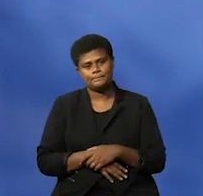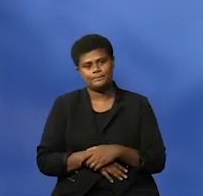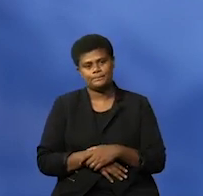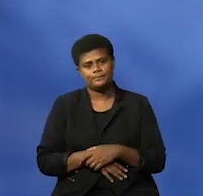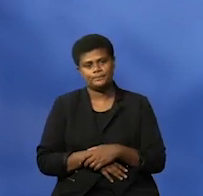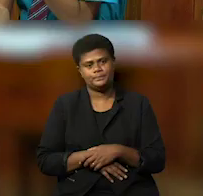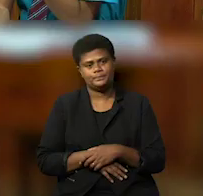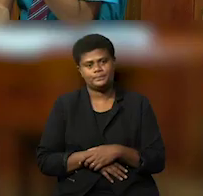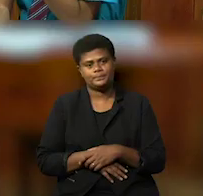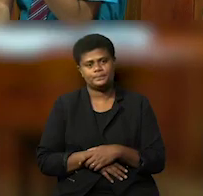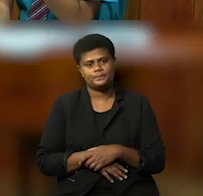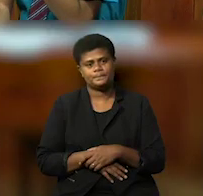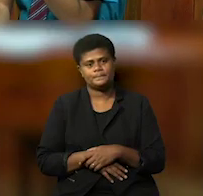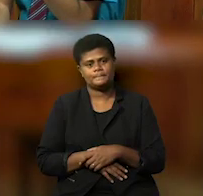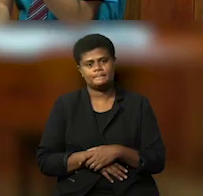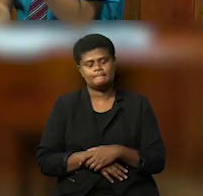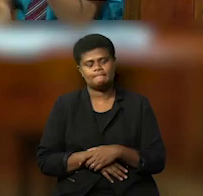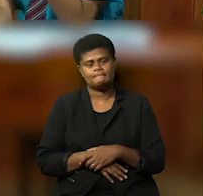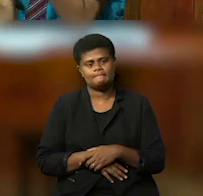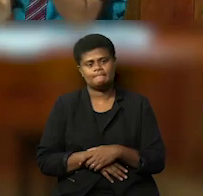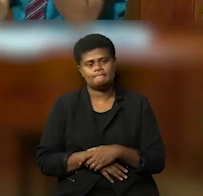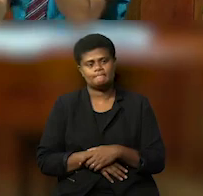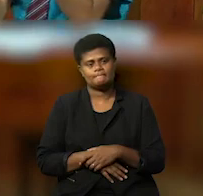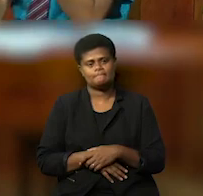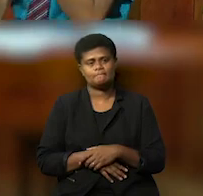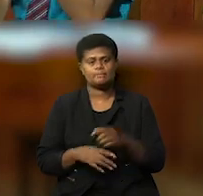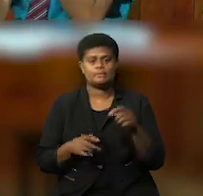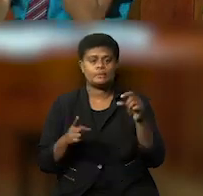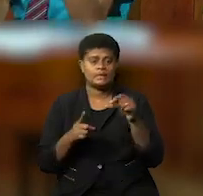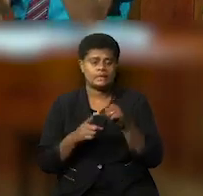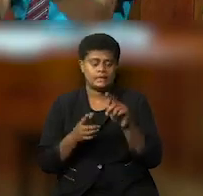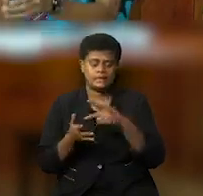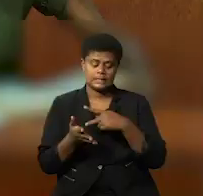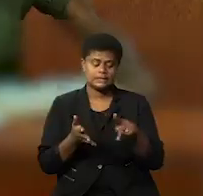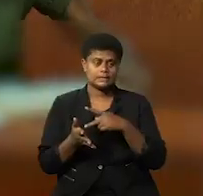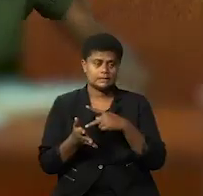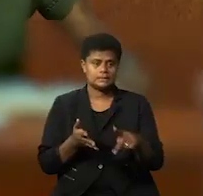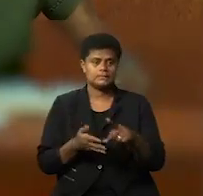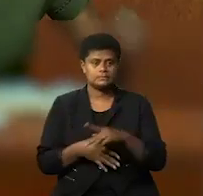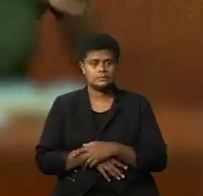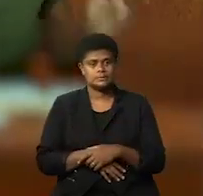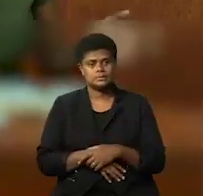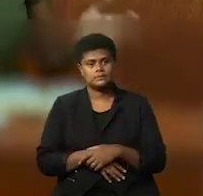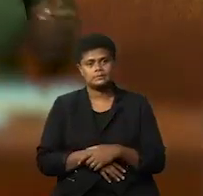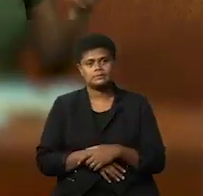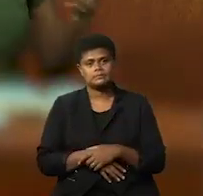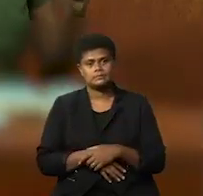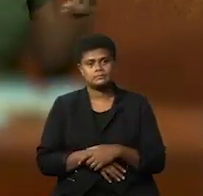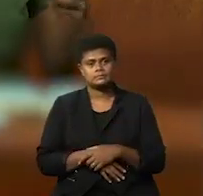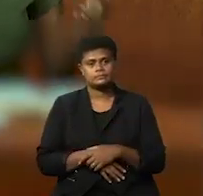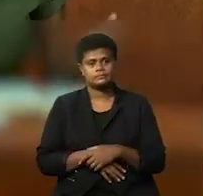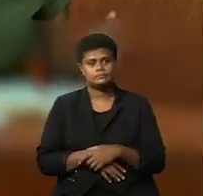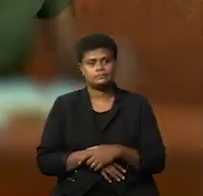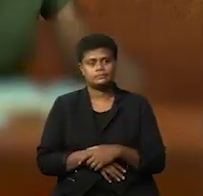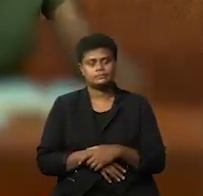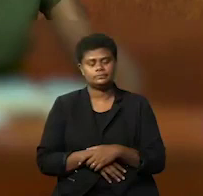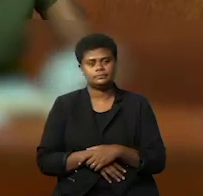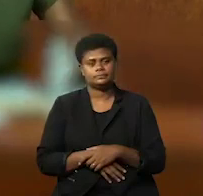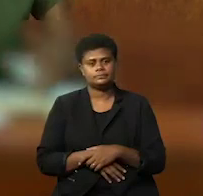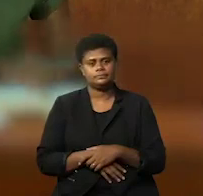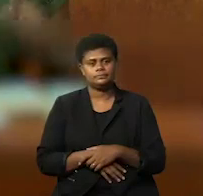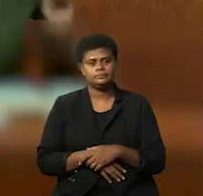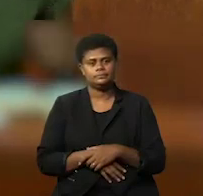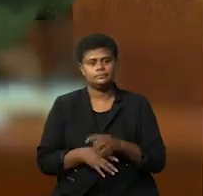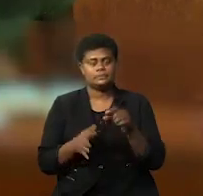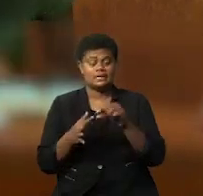Now, and then, of course, there's another verse that I'd like us to read from the book of Psalms. And then, of course, we'll just I'll just share a bit on it and